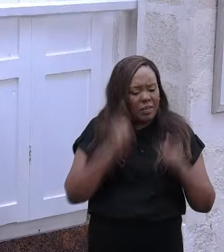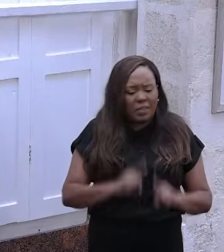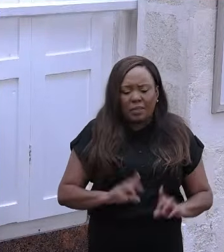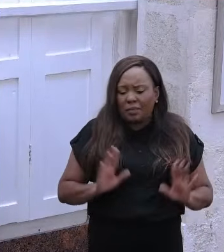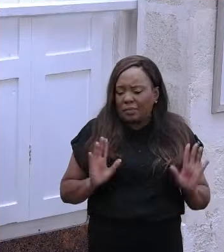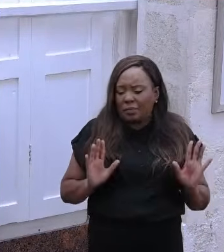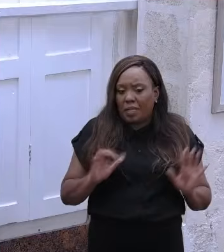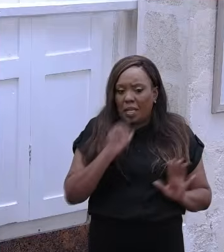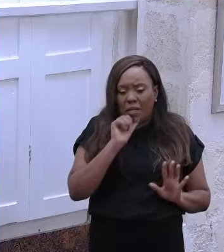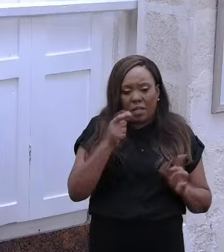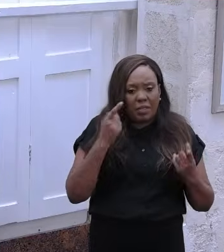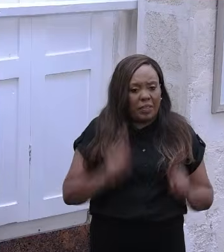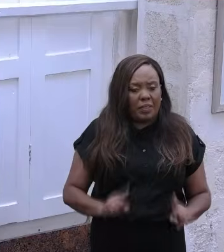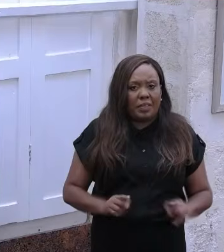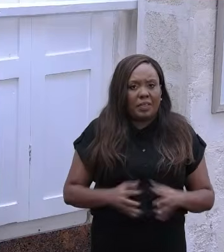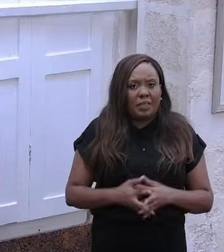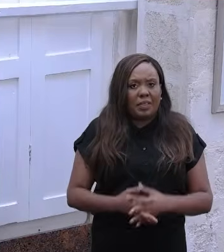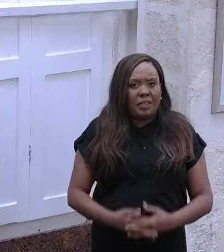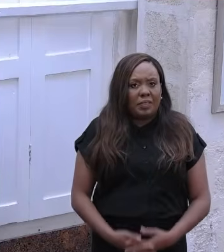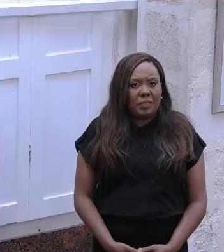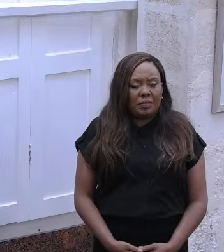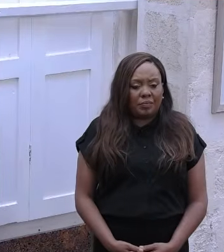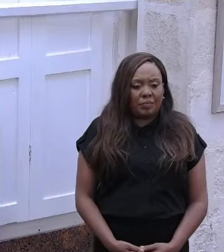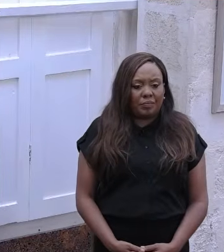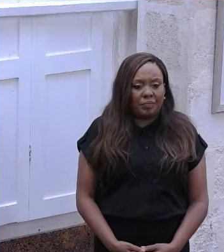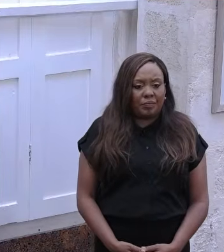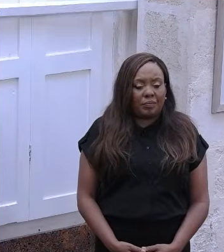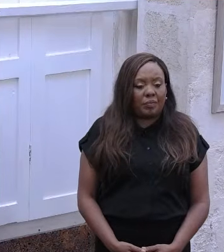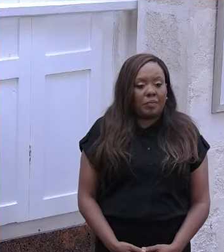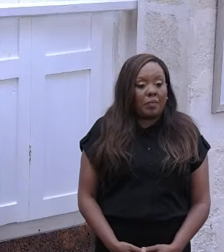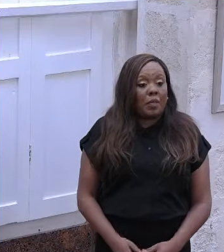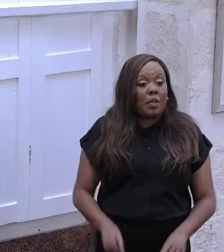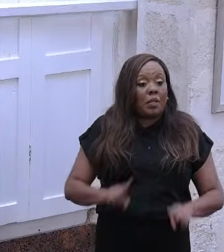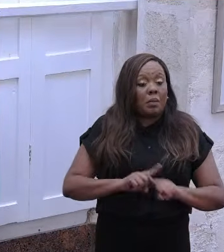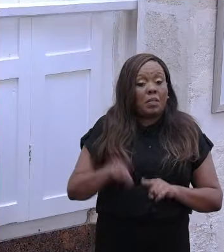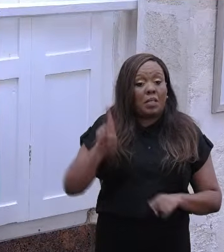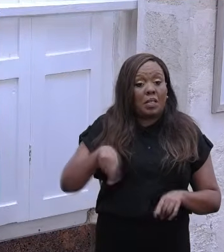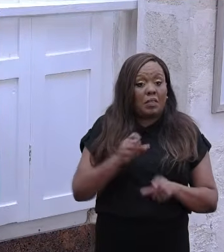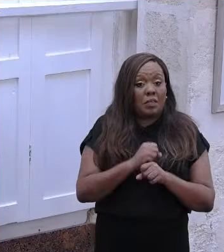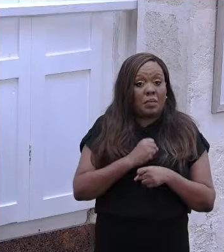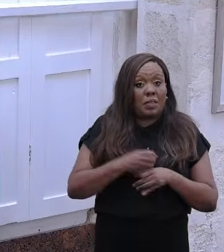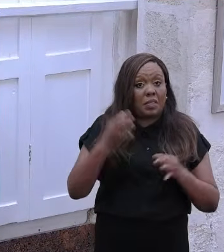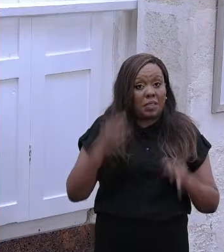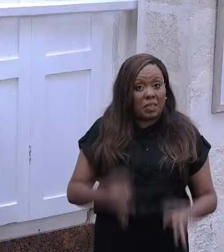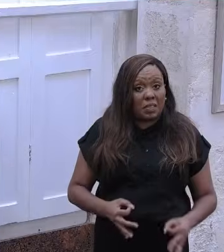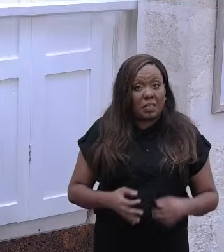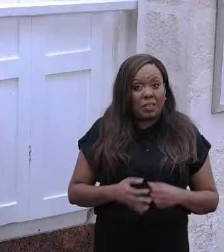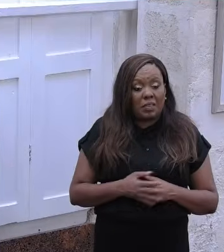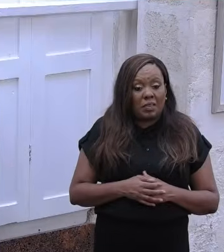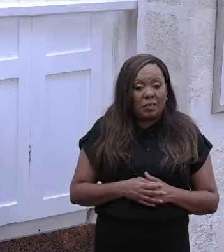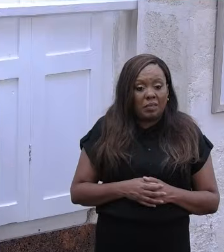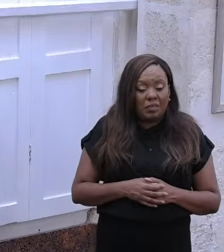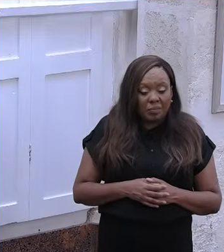personally. But we have to make that determination. And then we have to make the ultimate